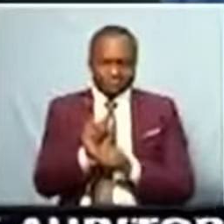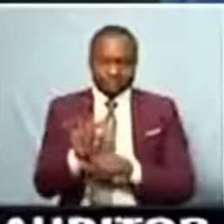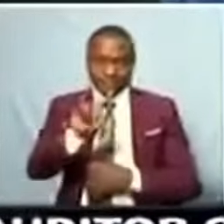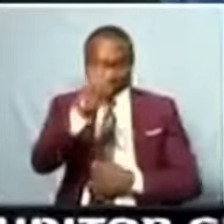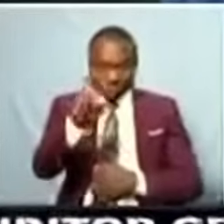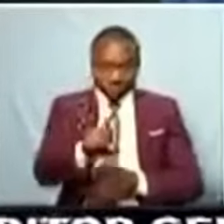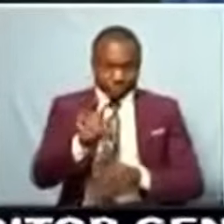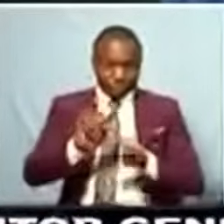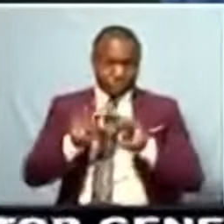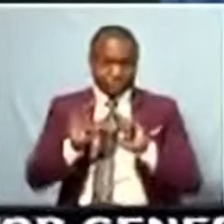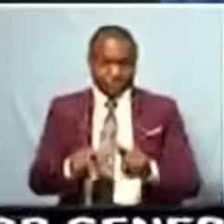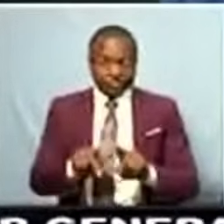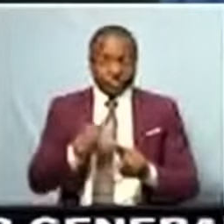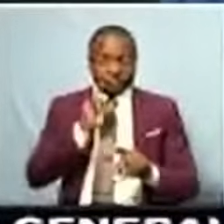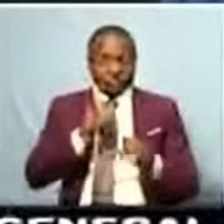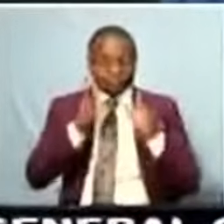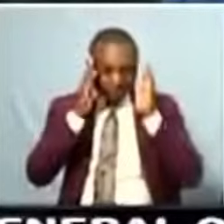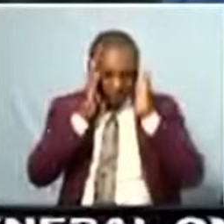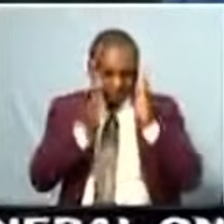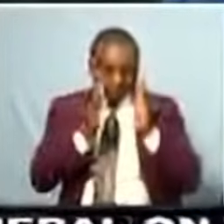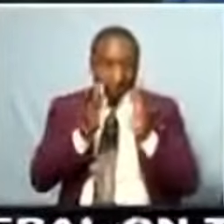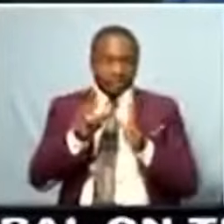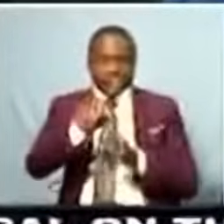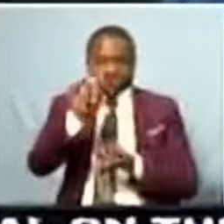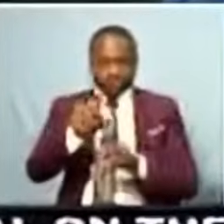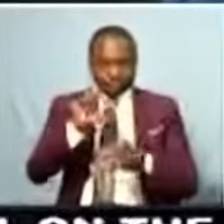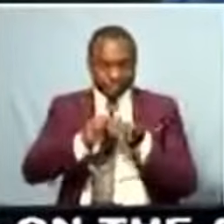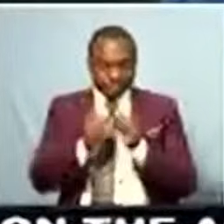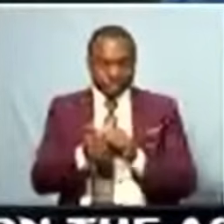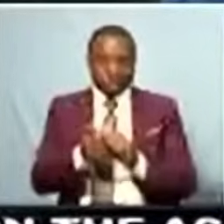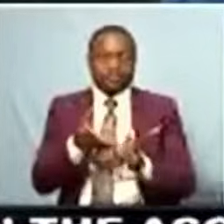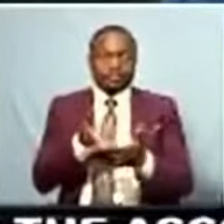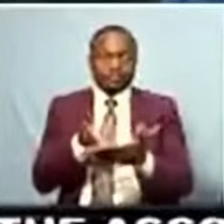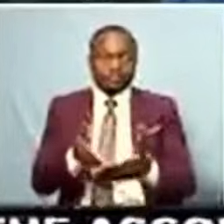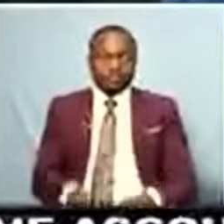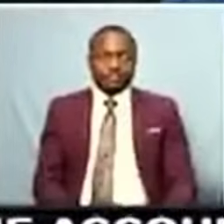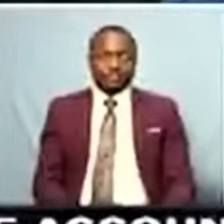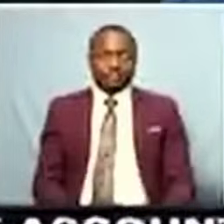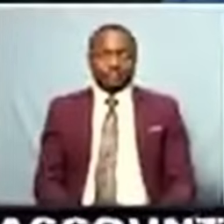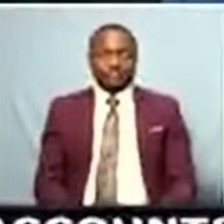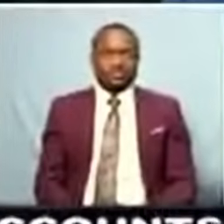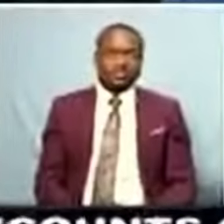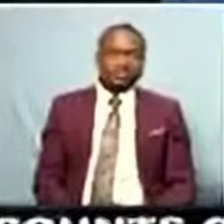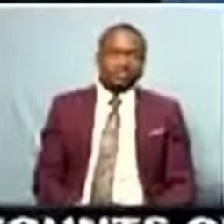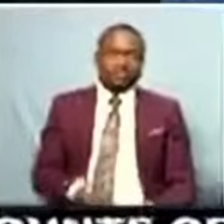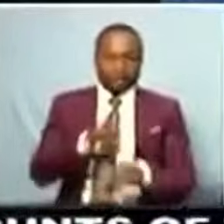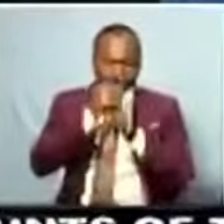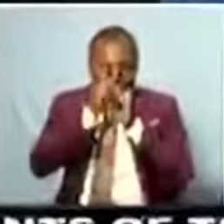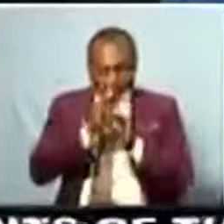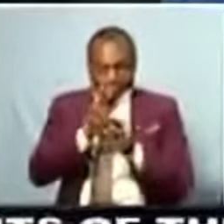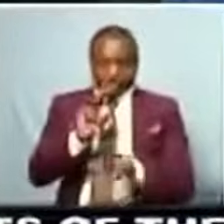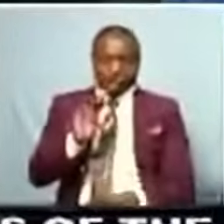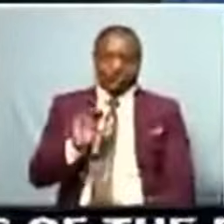question. Chairperson, let's stick to the question, the audit query. Thank you. Honorable Mkumbi.